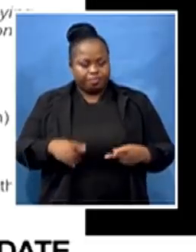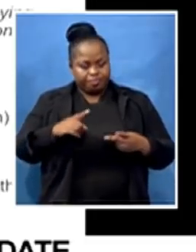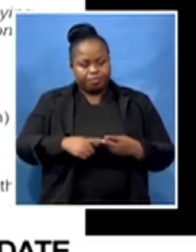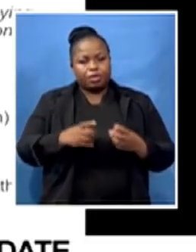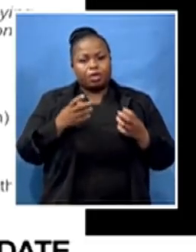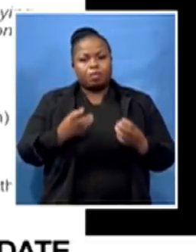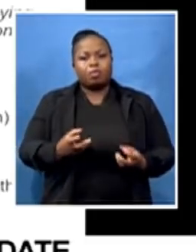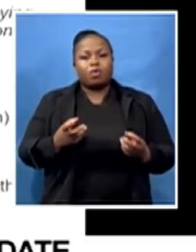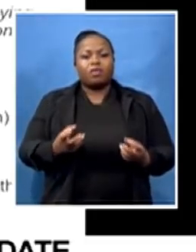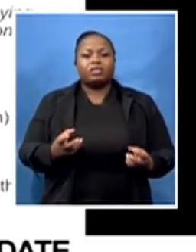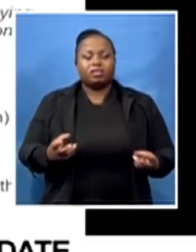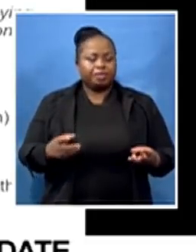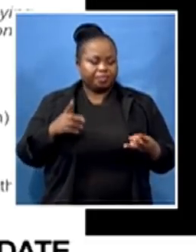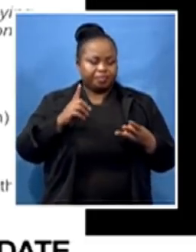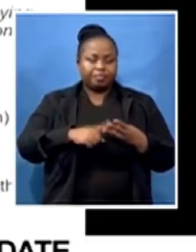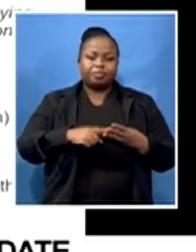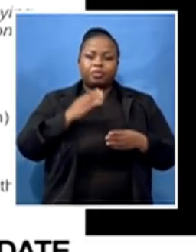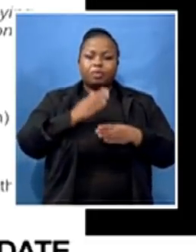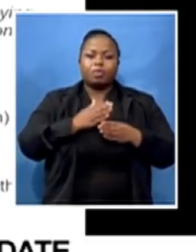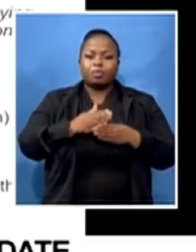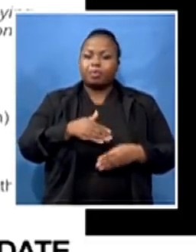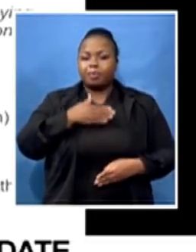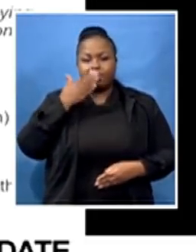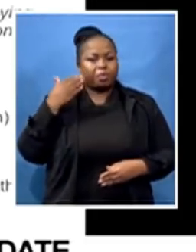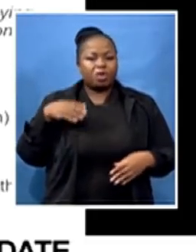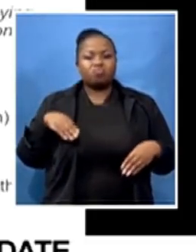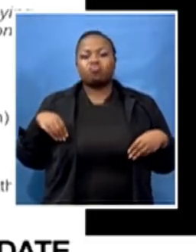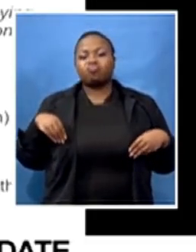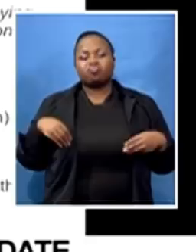unemployment, and just conditions under which our people live.